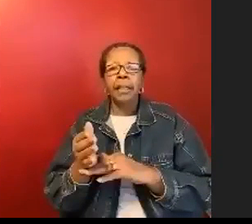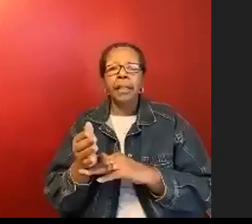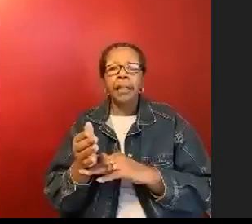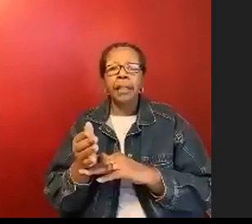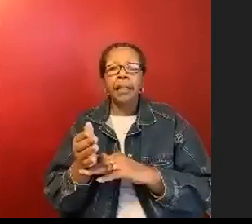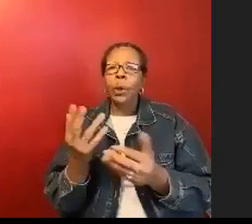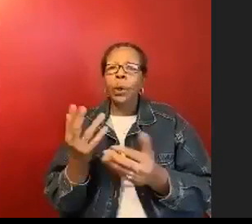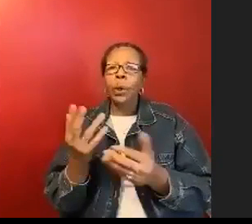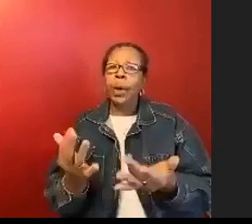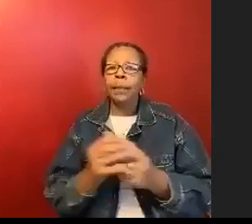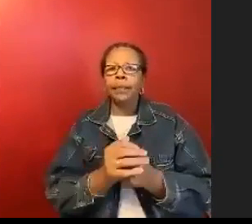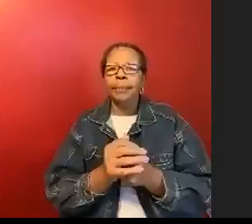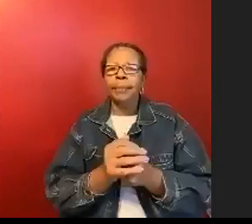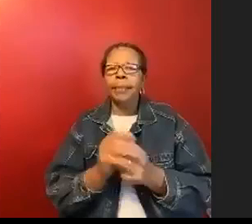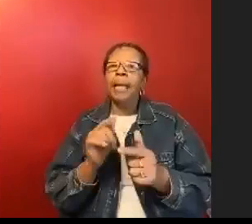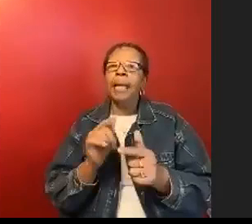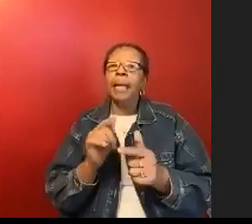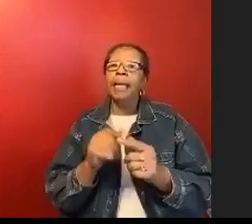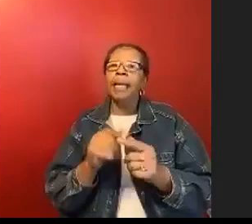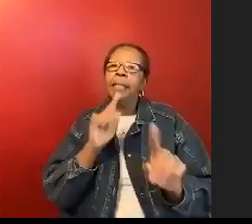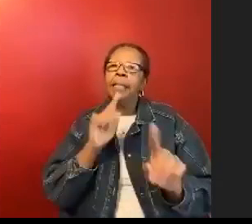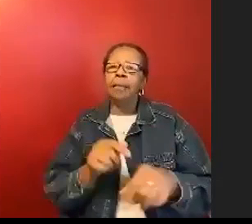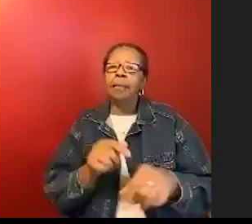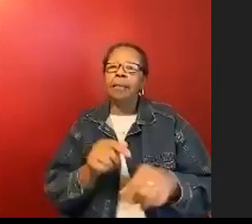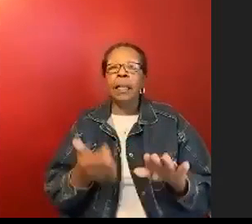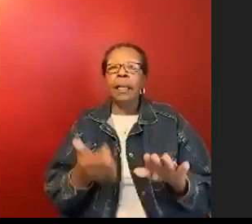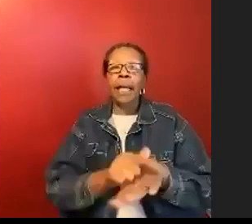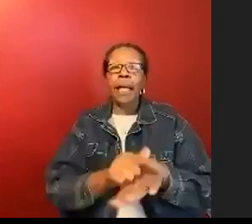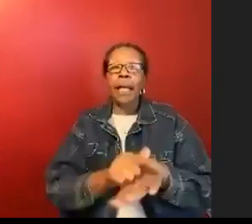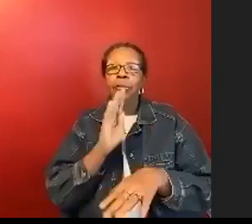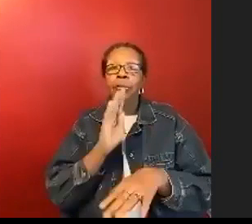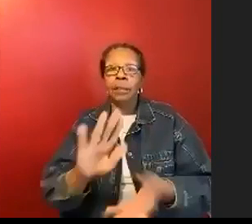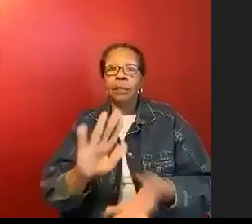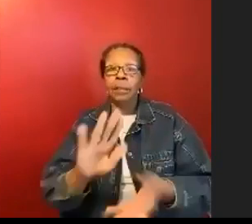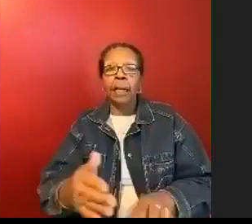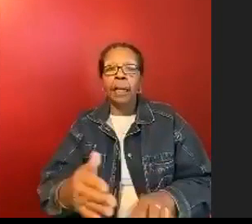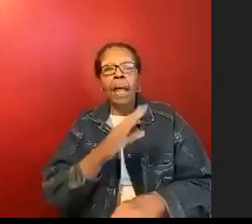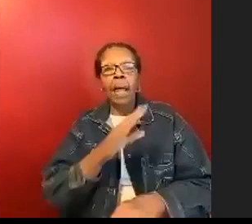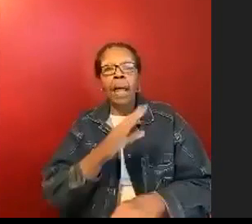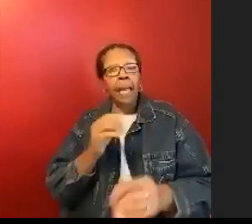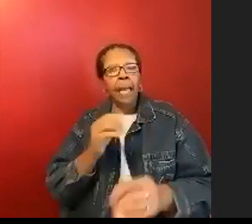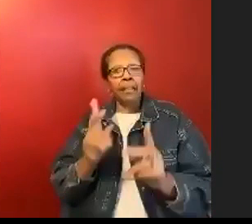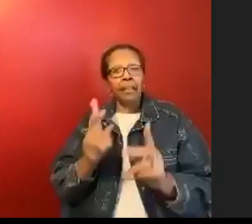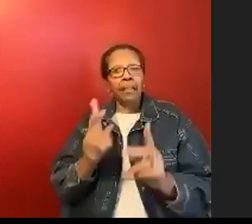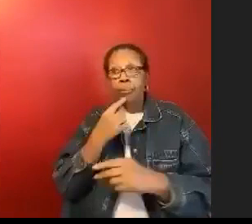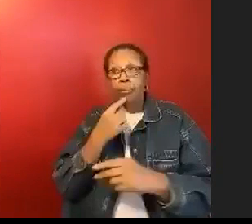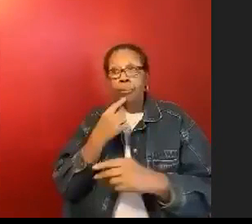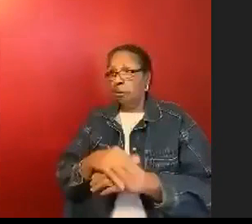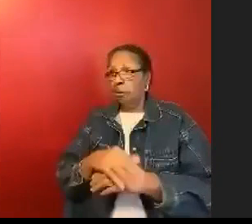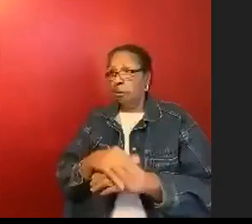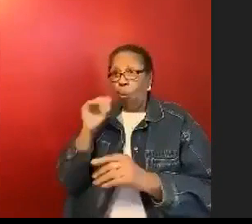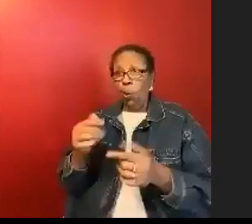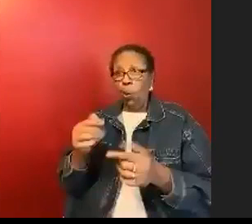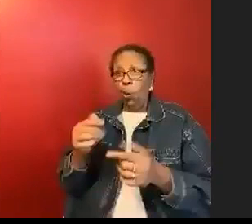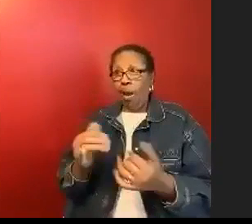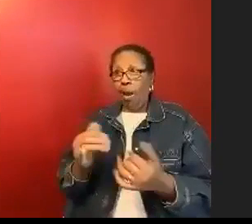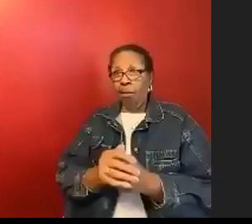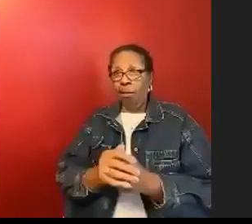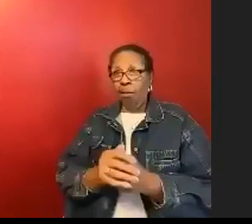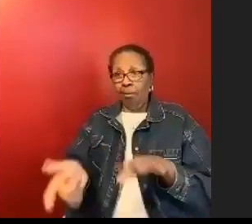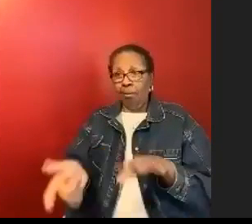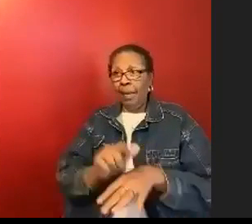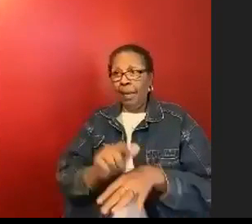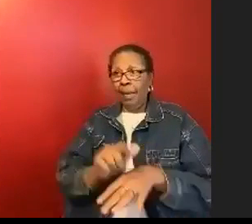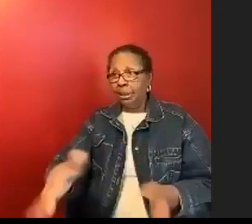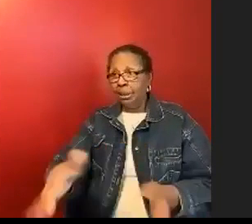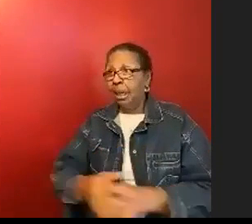Lazarus is dead. And the disciples are like, well, why is he going now? If Lazarus is dead, what's the point? It's too late to go into a situation when it